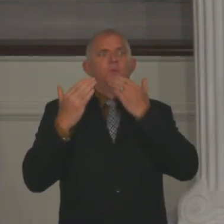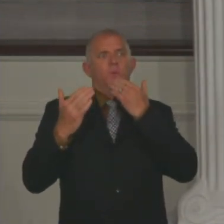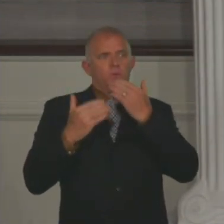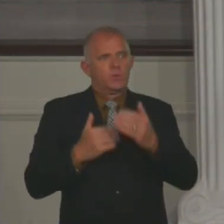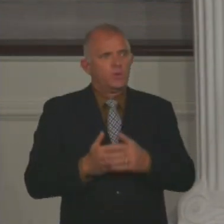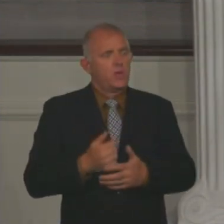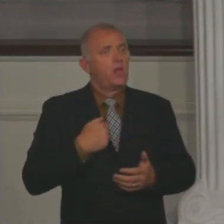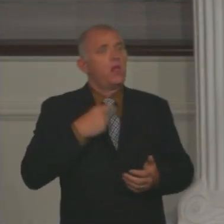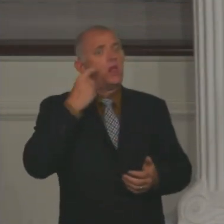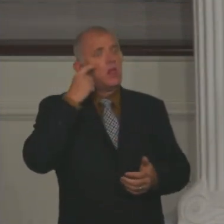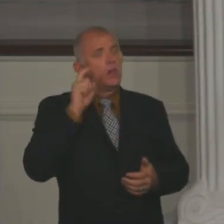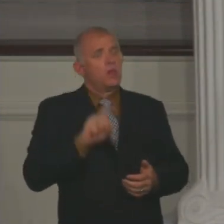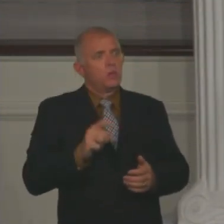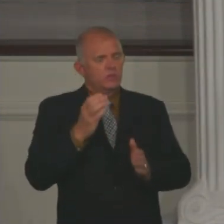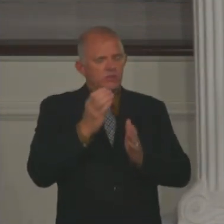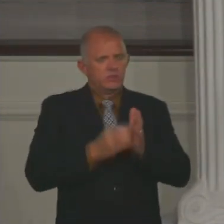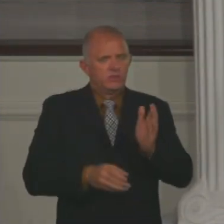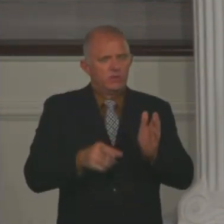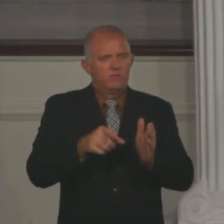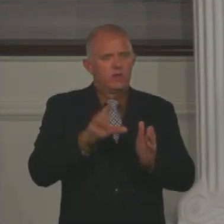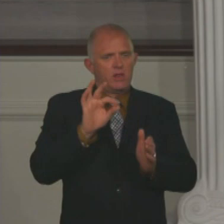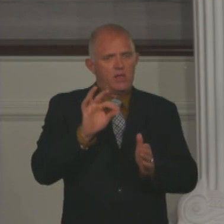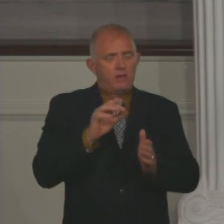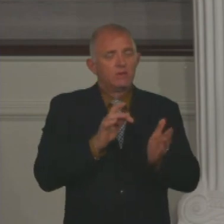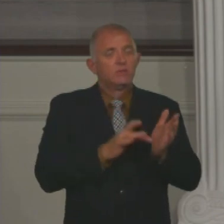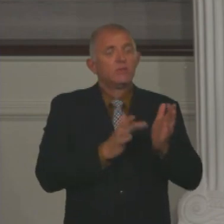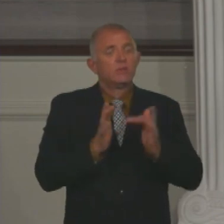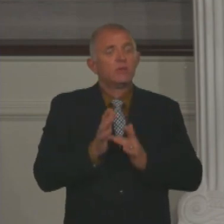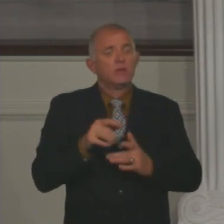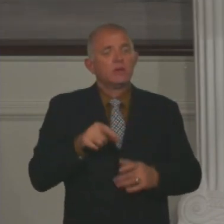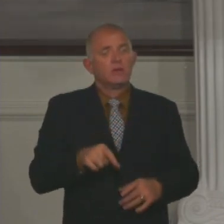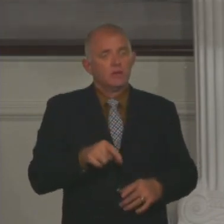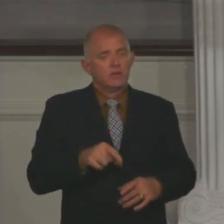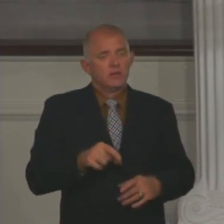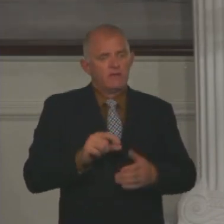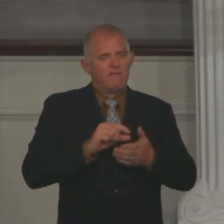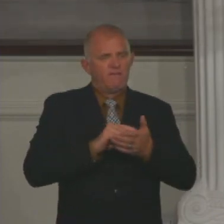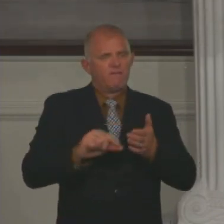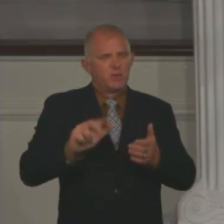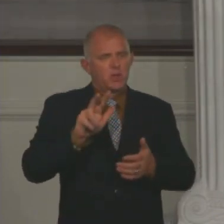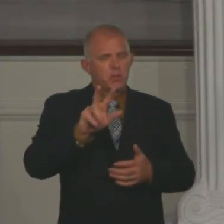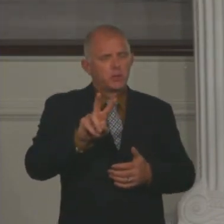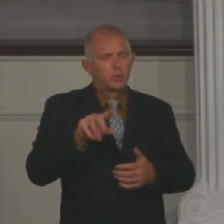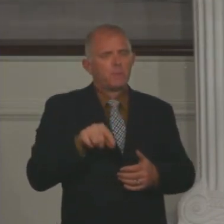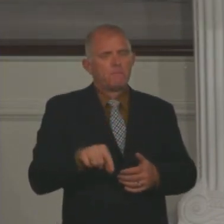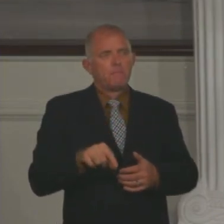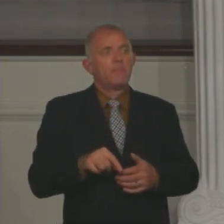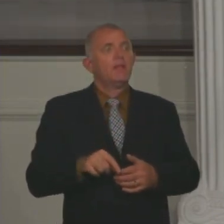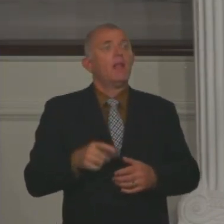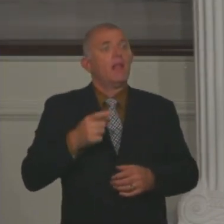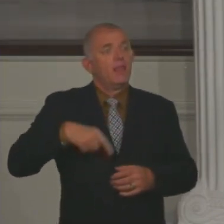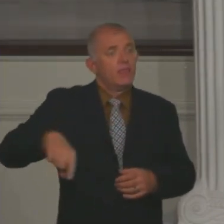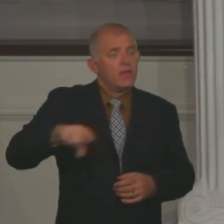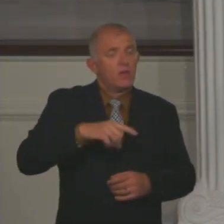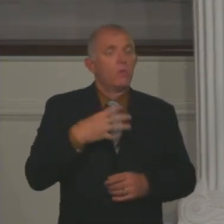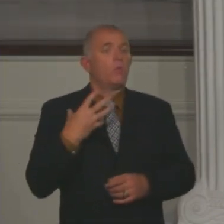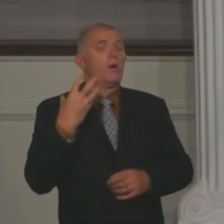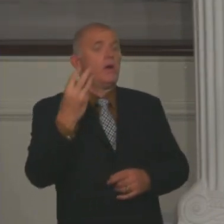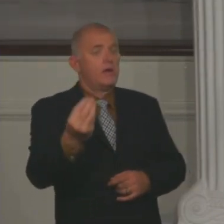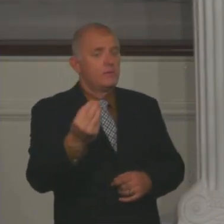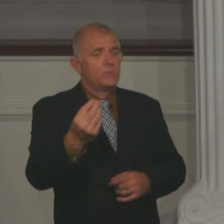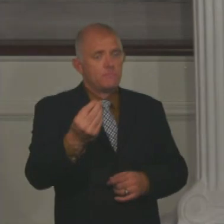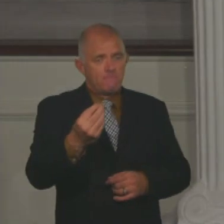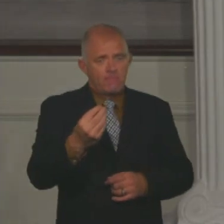things. Jesus and his disciples, the Bible says in verse 32, they went out. I want you to notice, first of all, the steps that